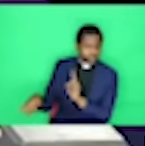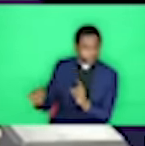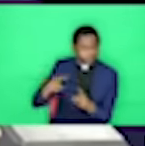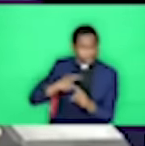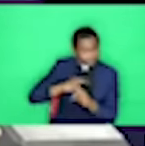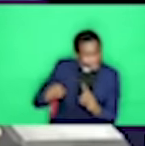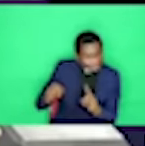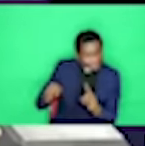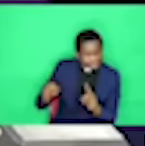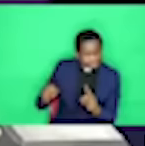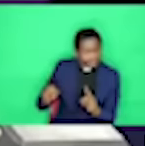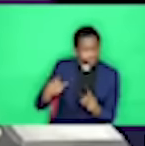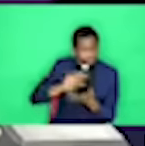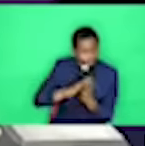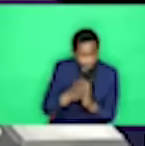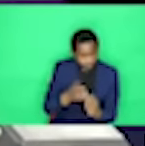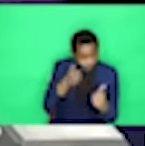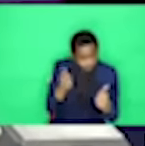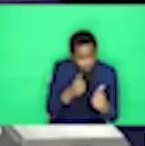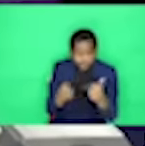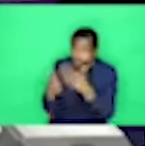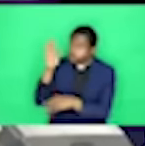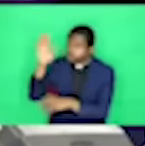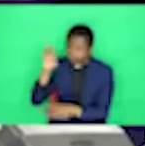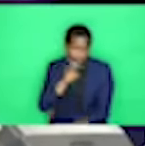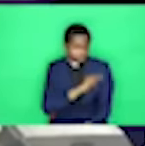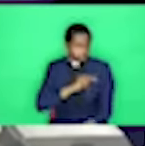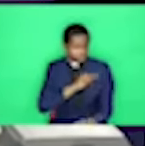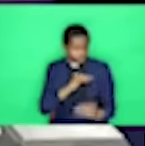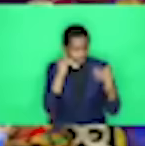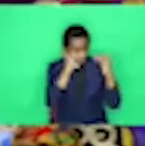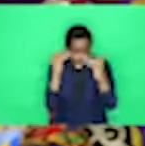adhering to God's moral standards. Now,